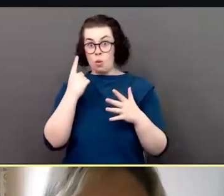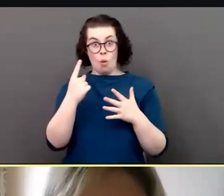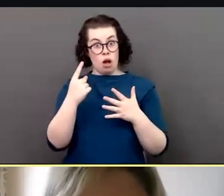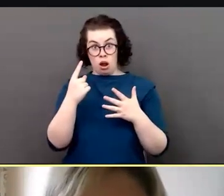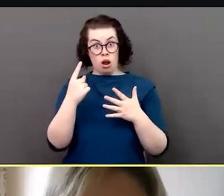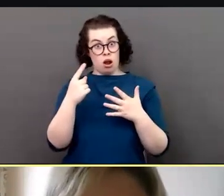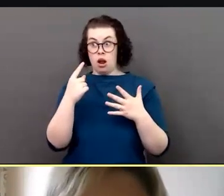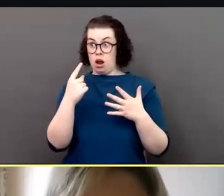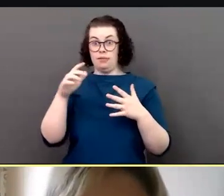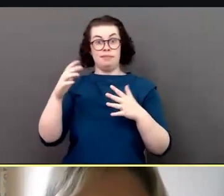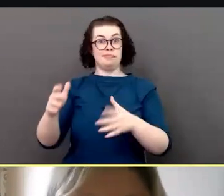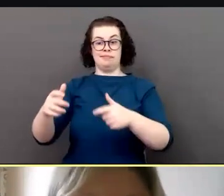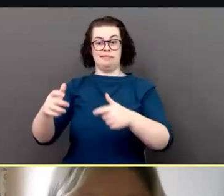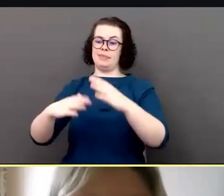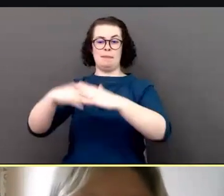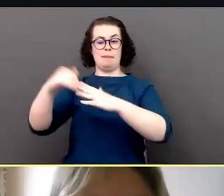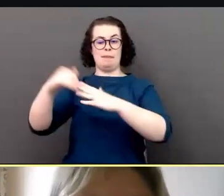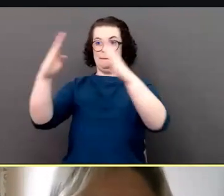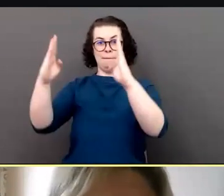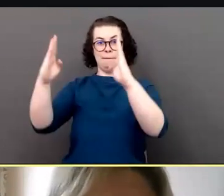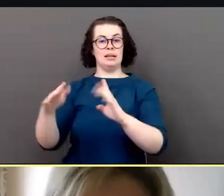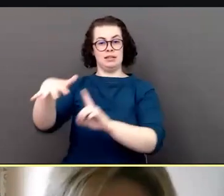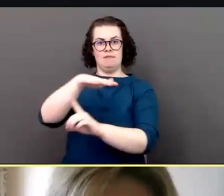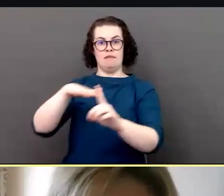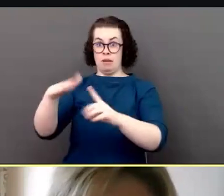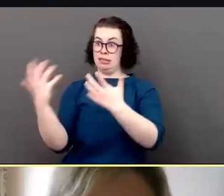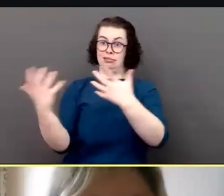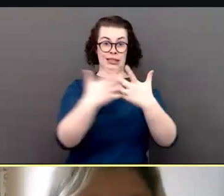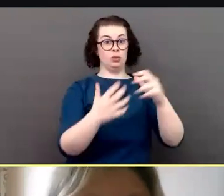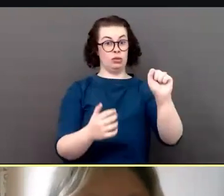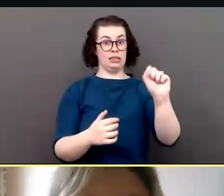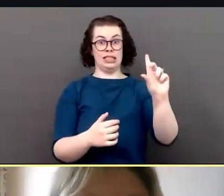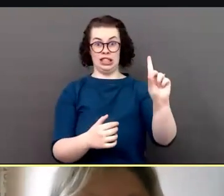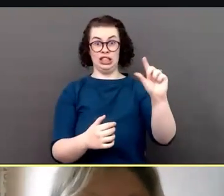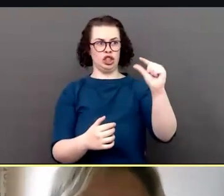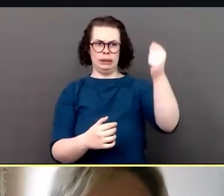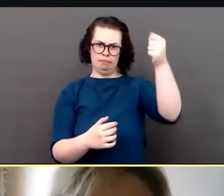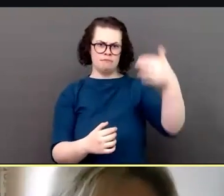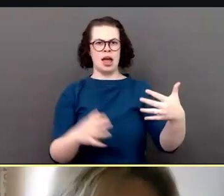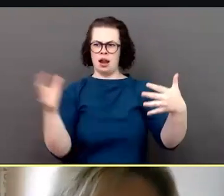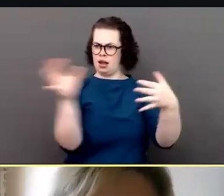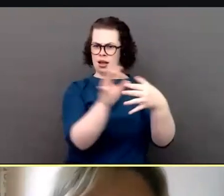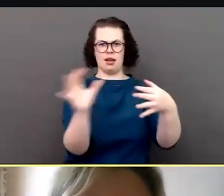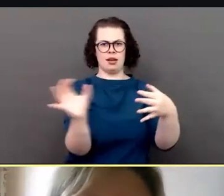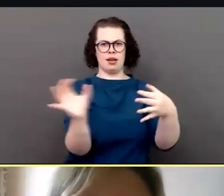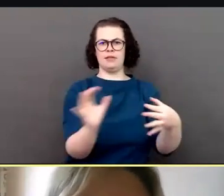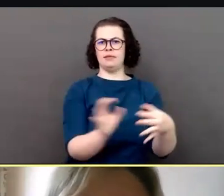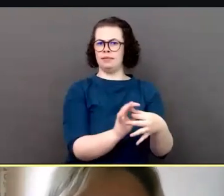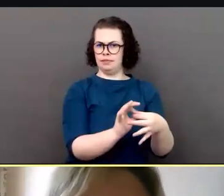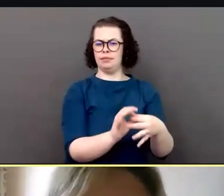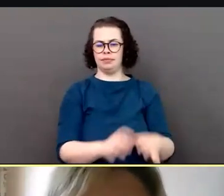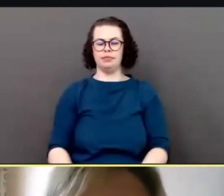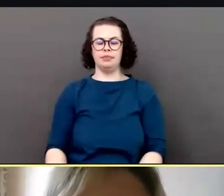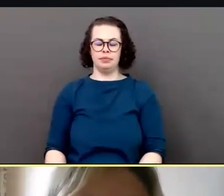of the goals of the UN Sustainable Development Goals. Standards adopted